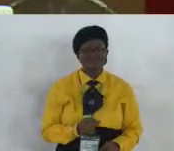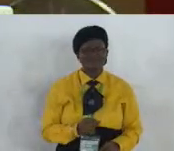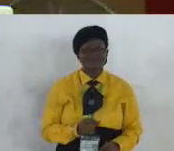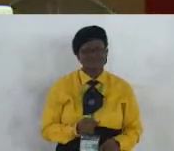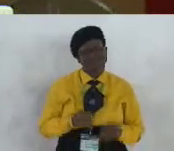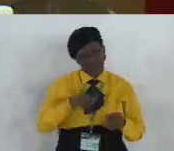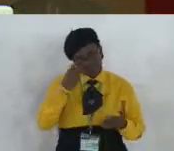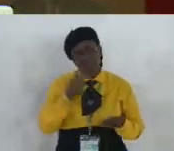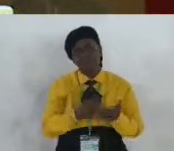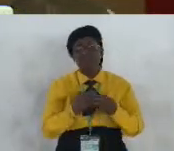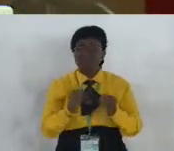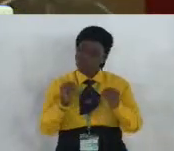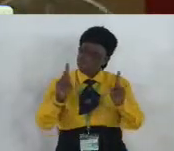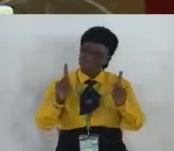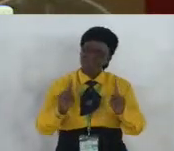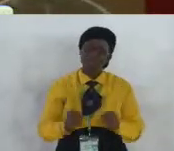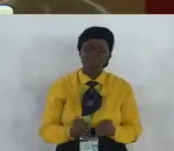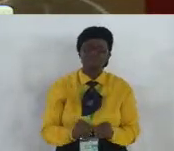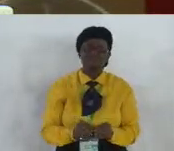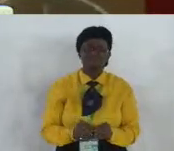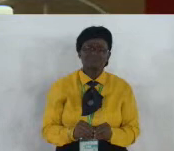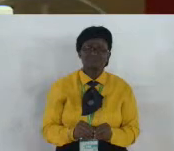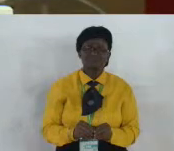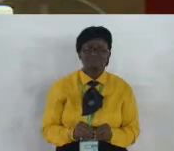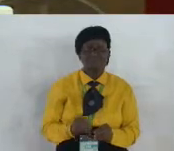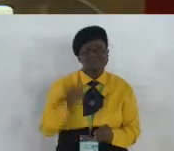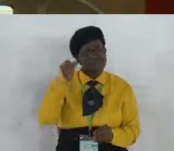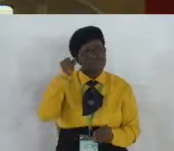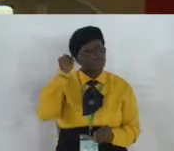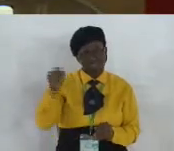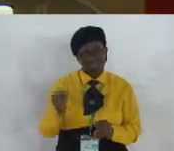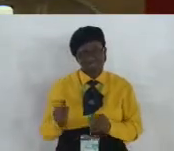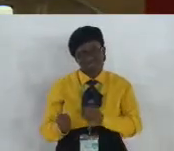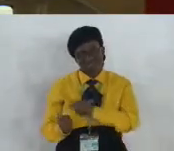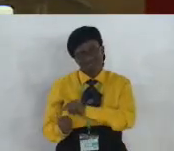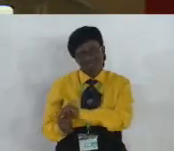Well, reluctantly, she turned to go.